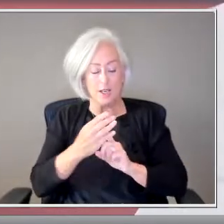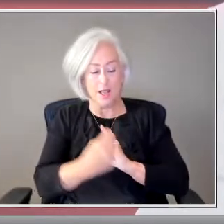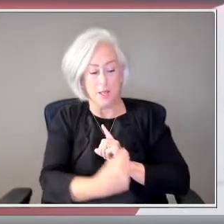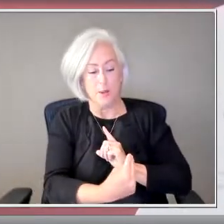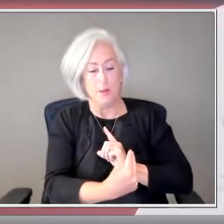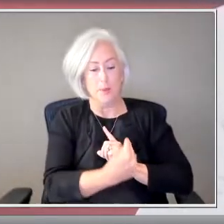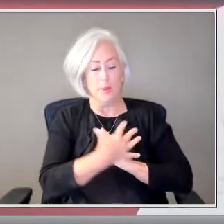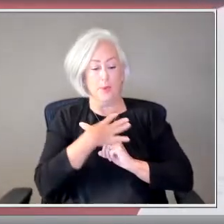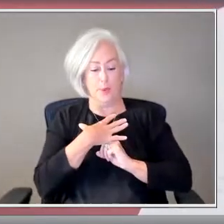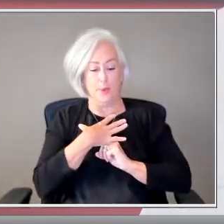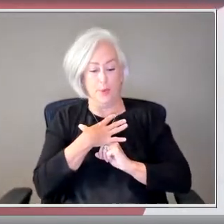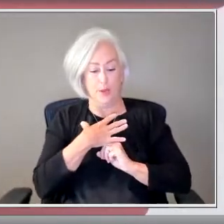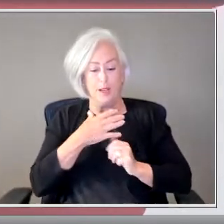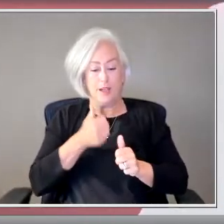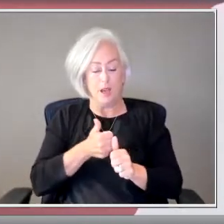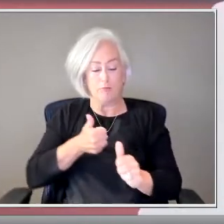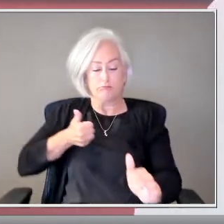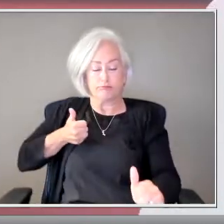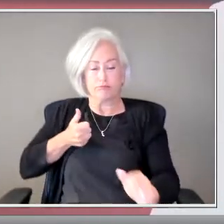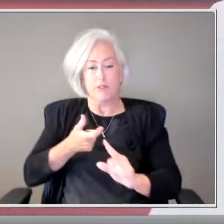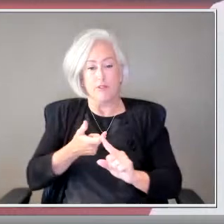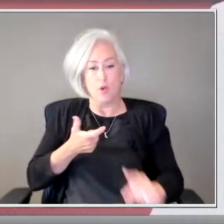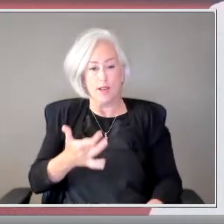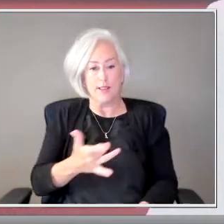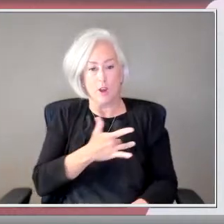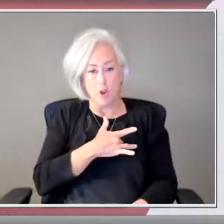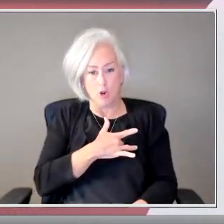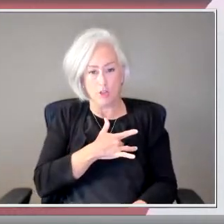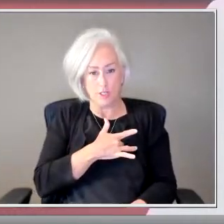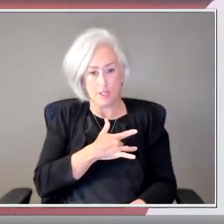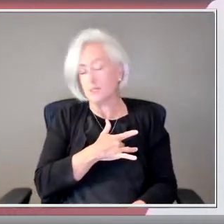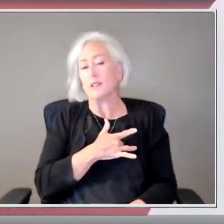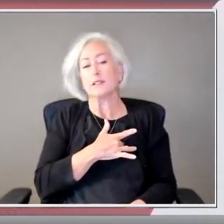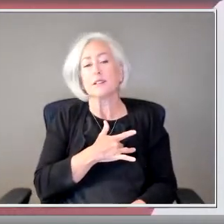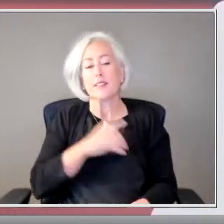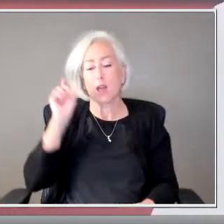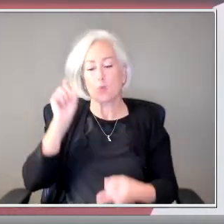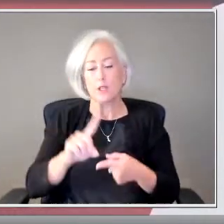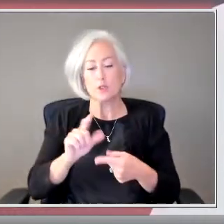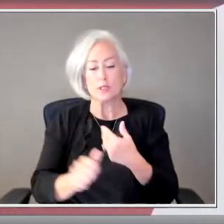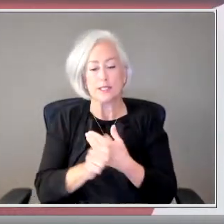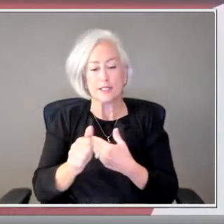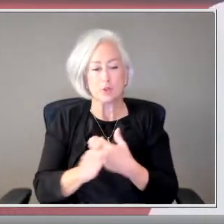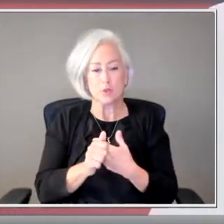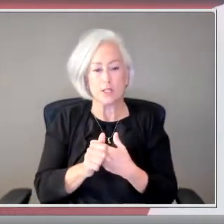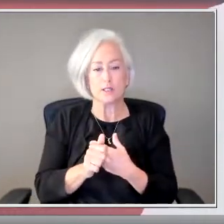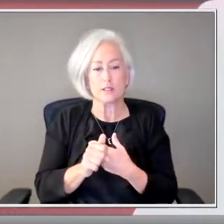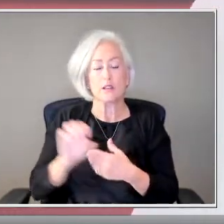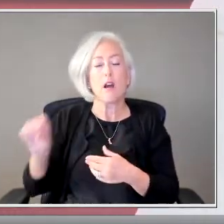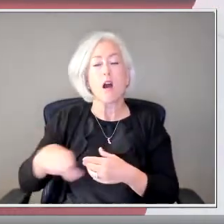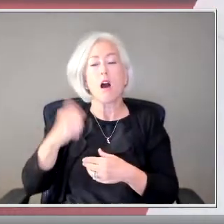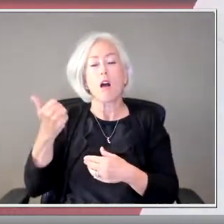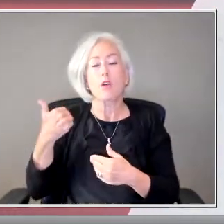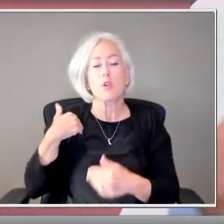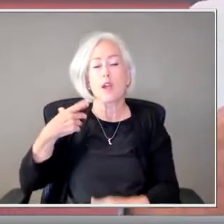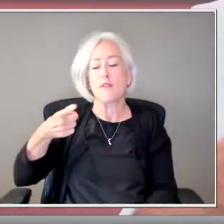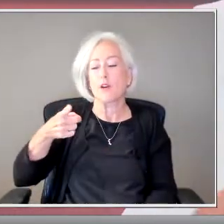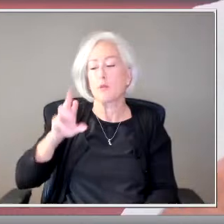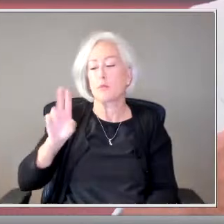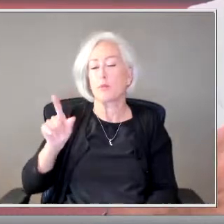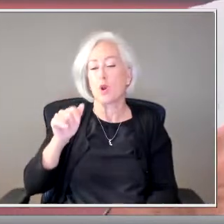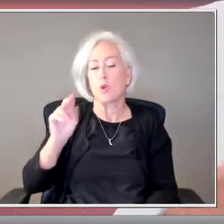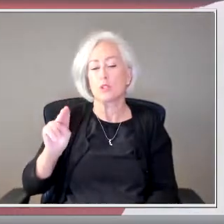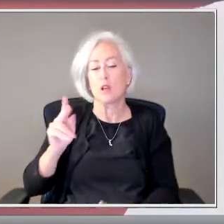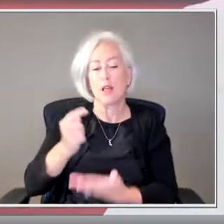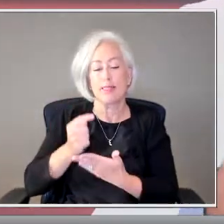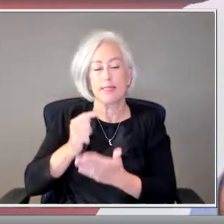heart. That's a huge reduction in risk. And then proton, there's other things that they do, and there's a lot of different techniques where they